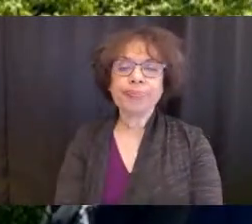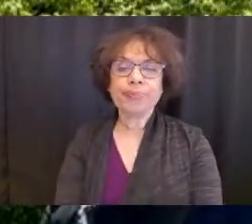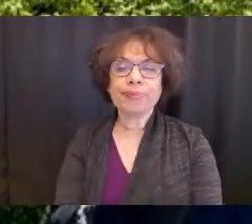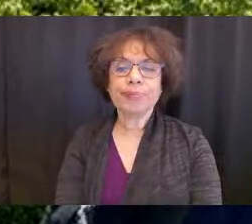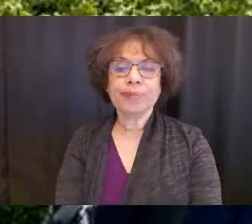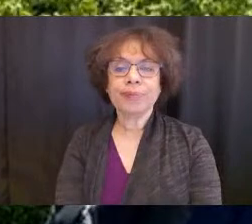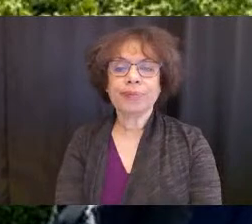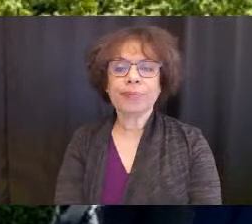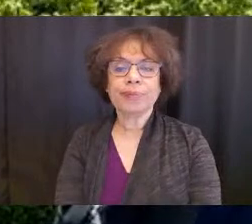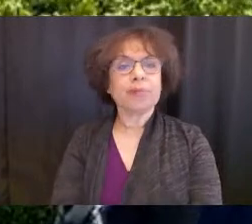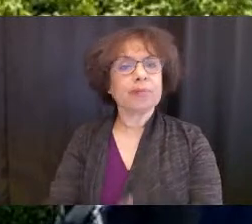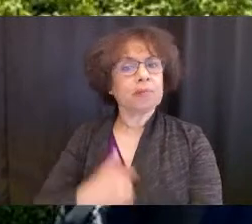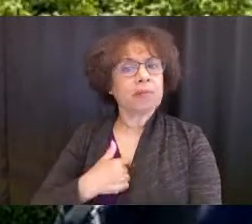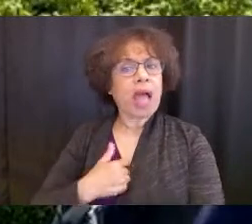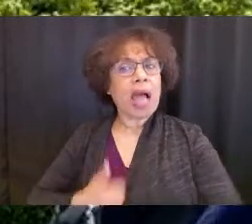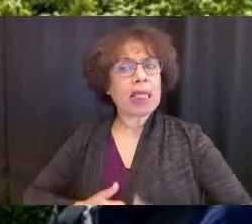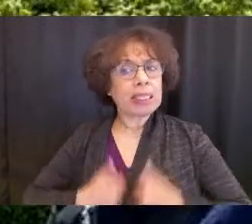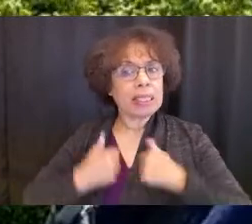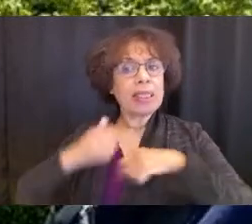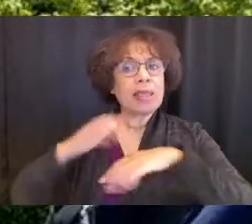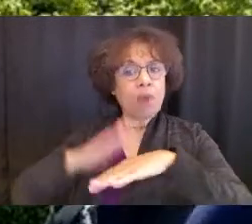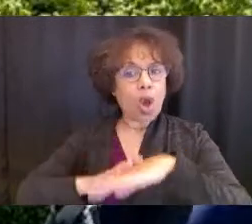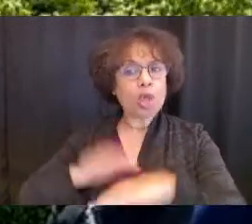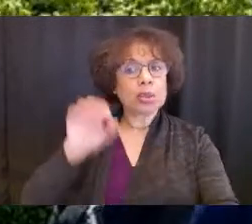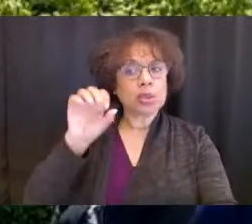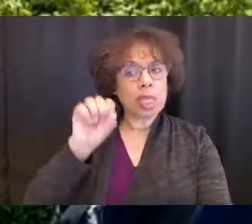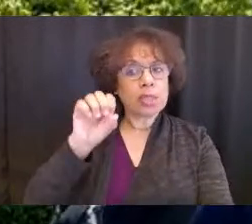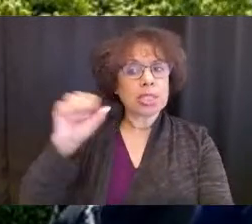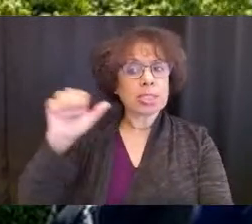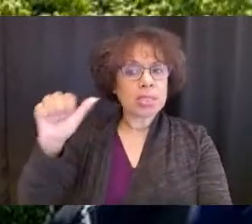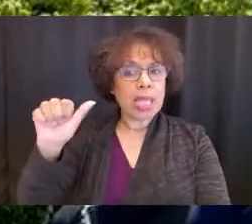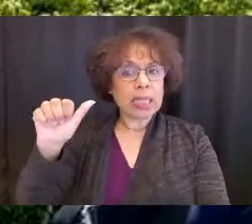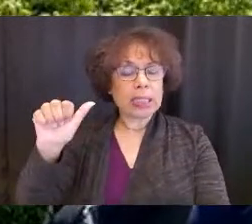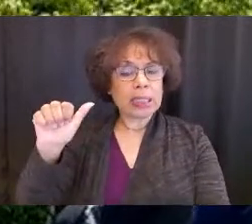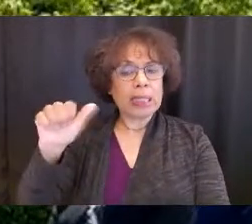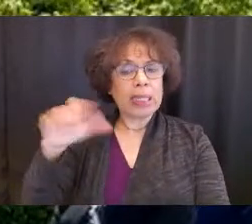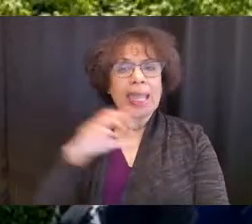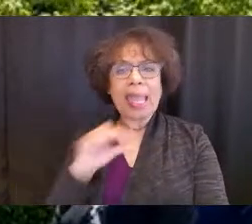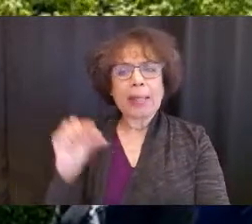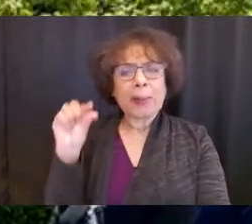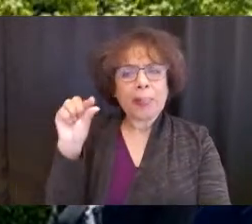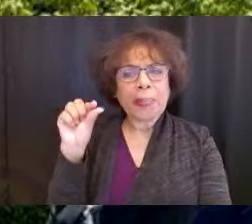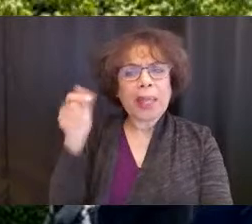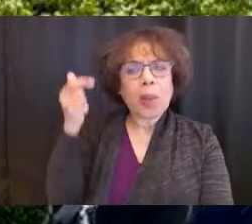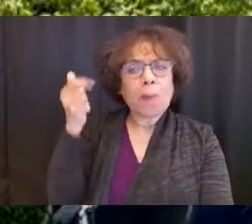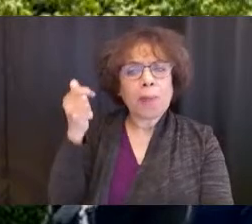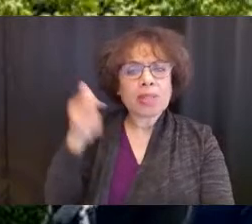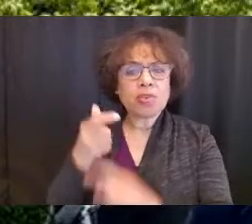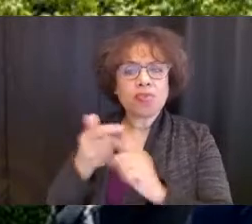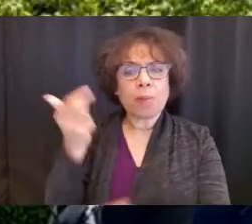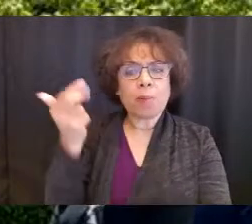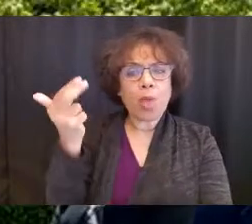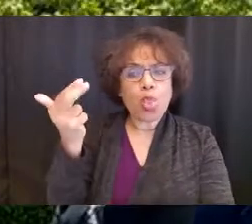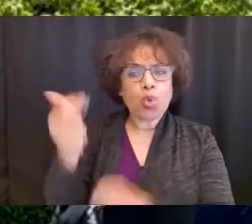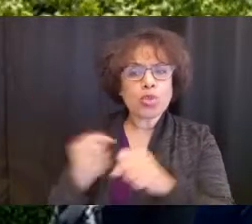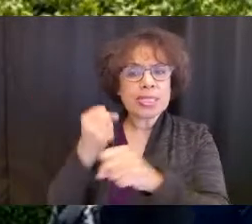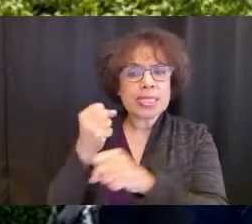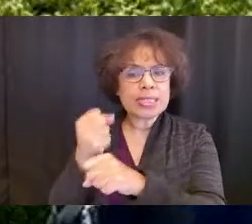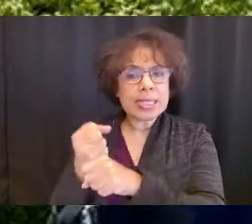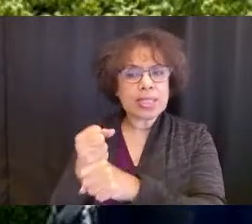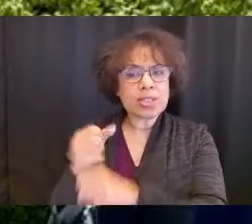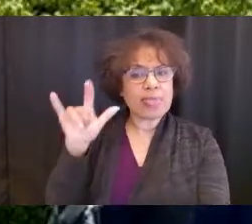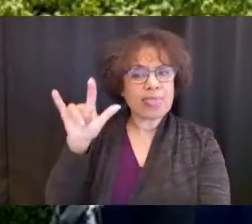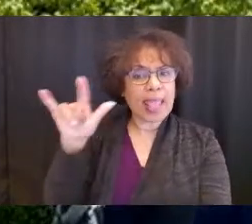So I live on Social Security and a teeny tiny pension that I got from 13 years at American